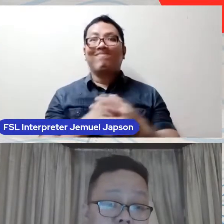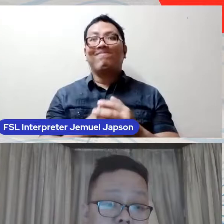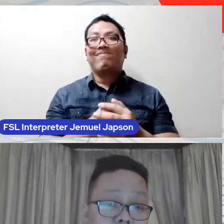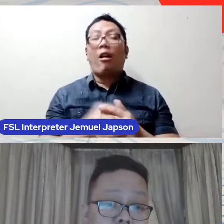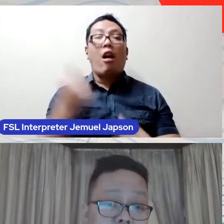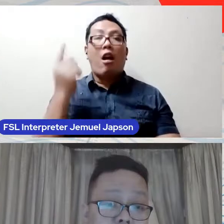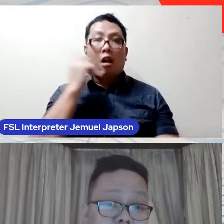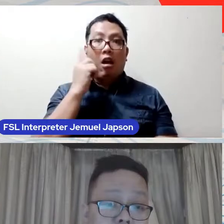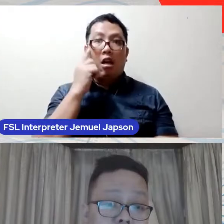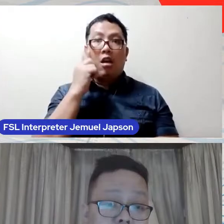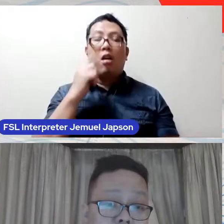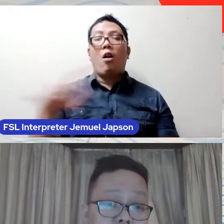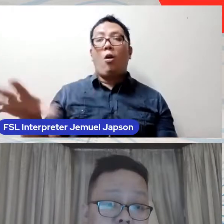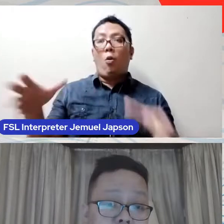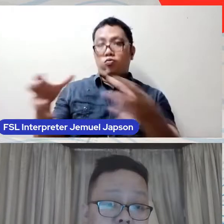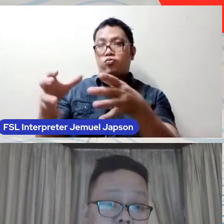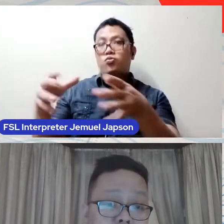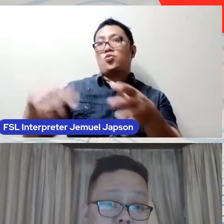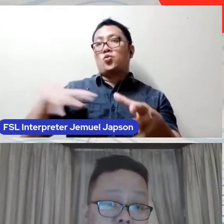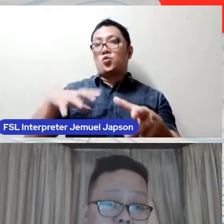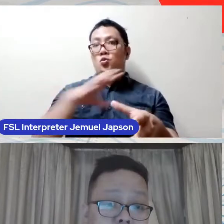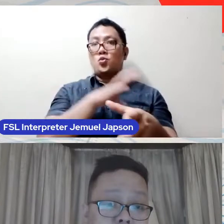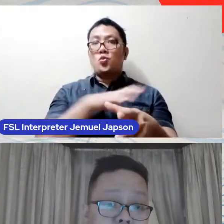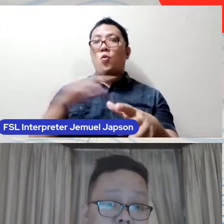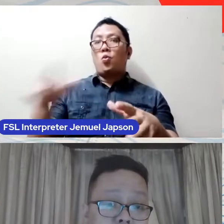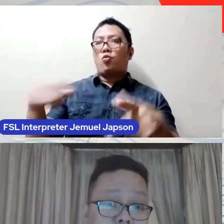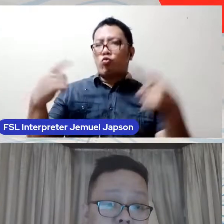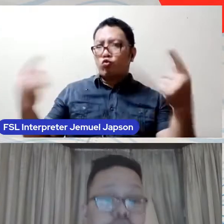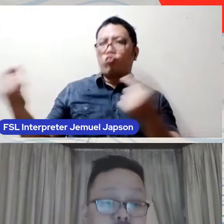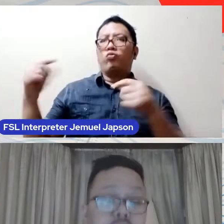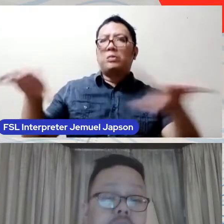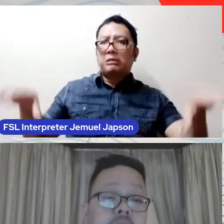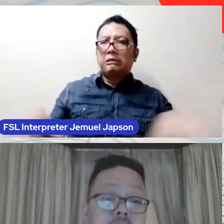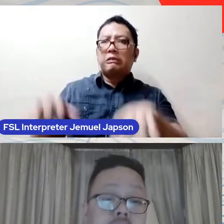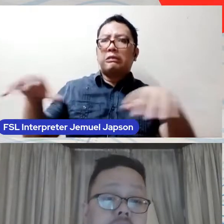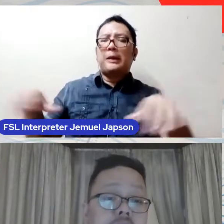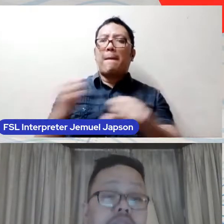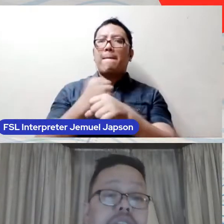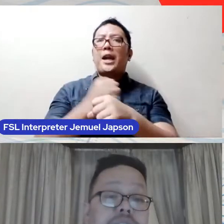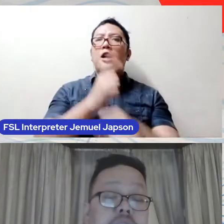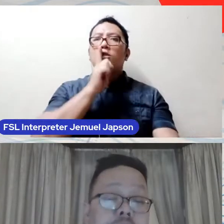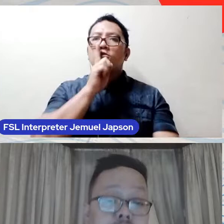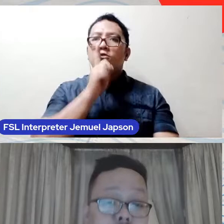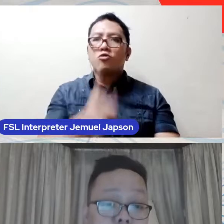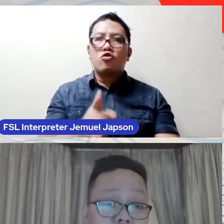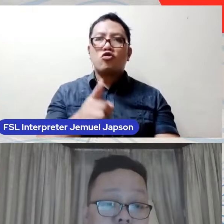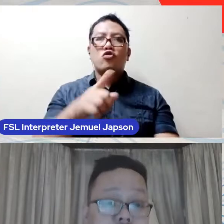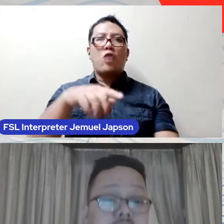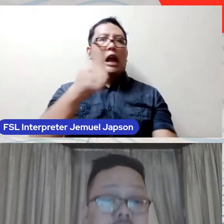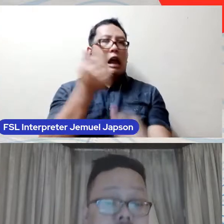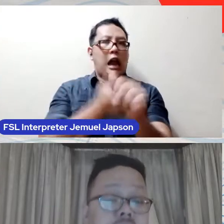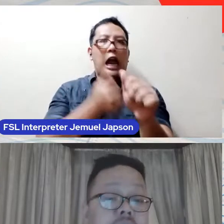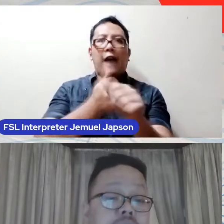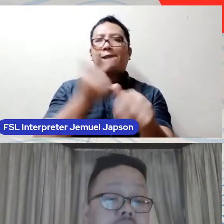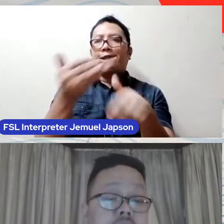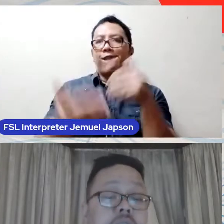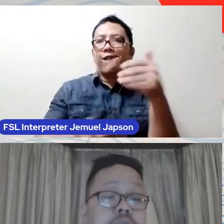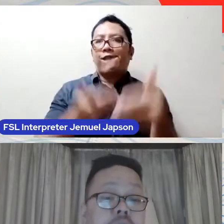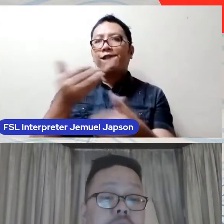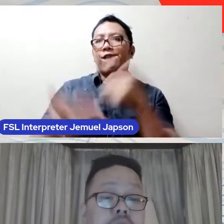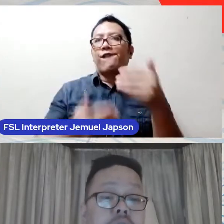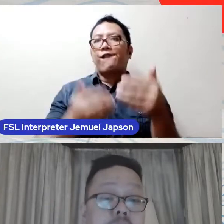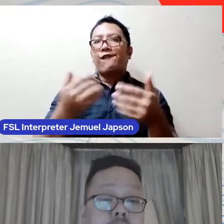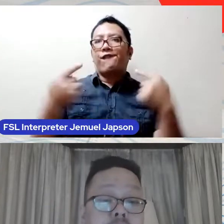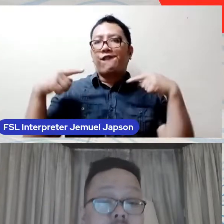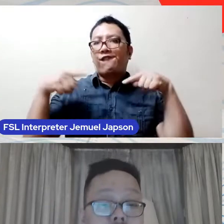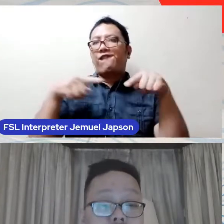think that the committee has actually gone the extra mile in ensuring that every step of the process is actually